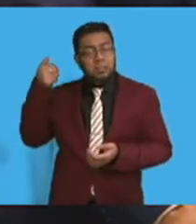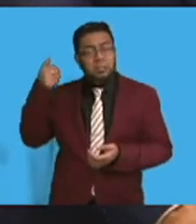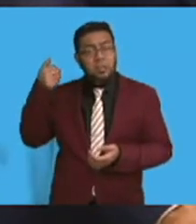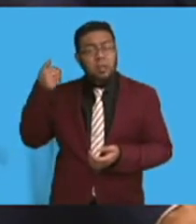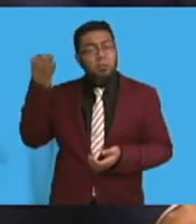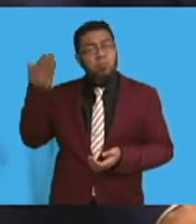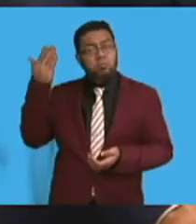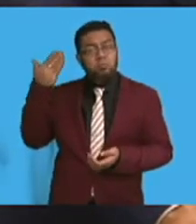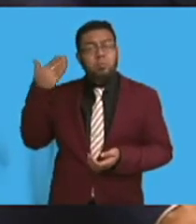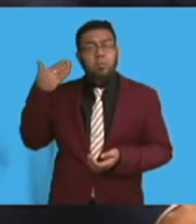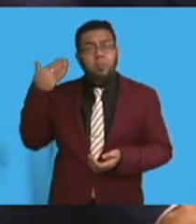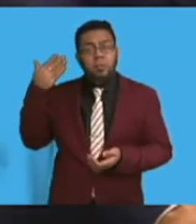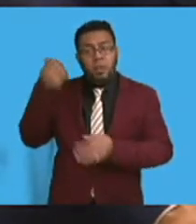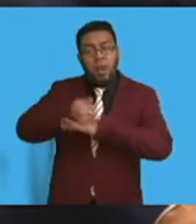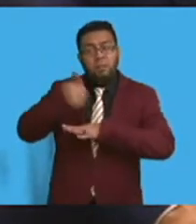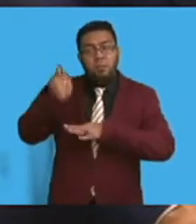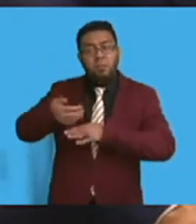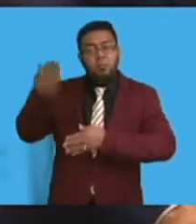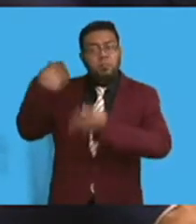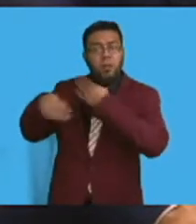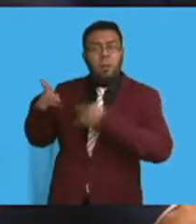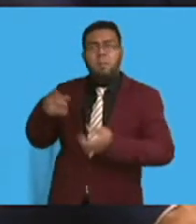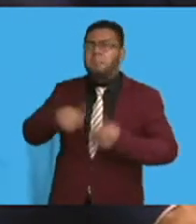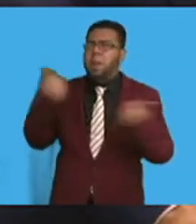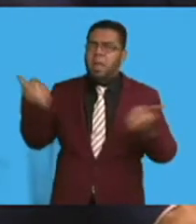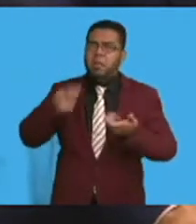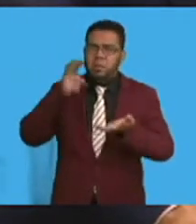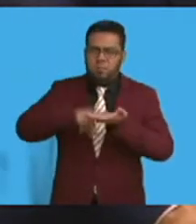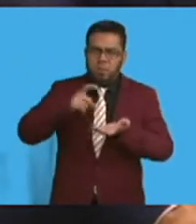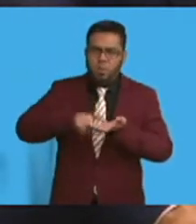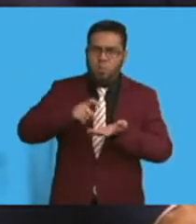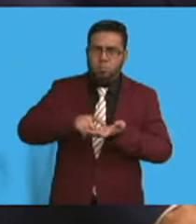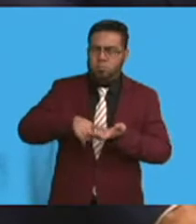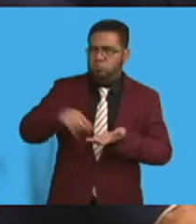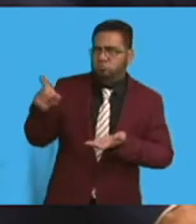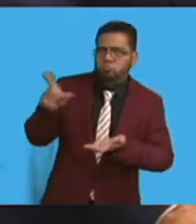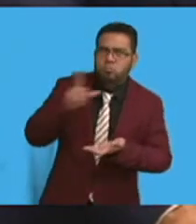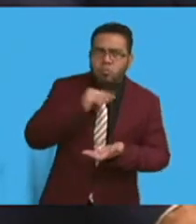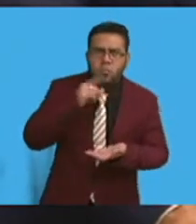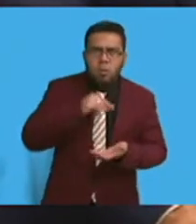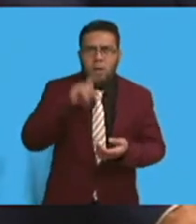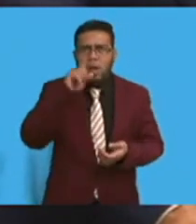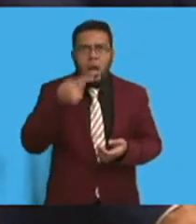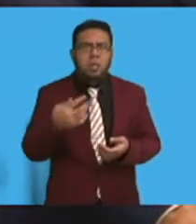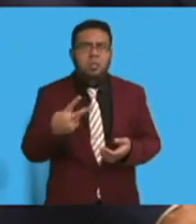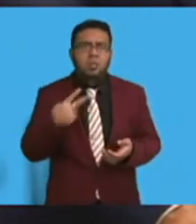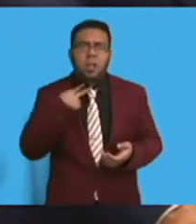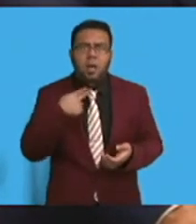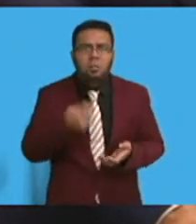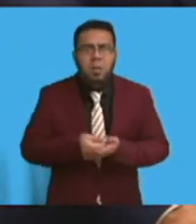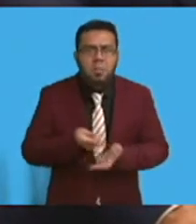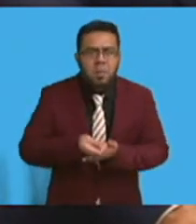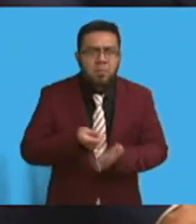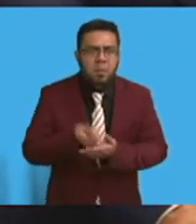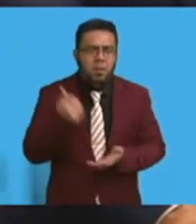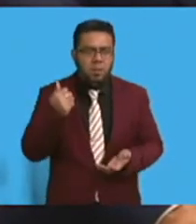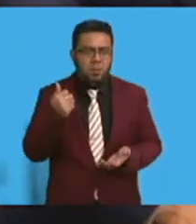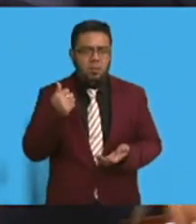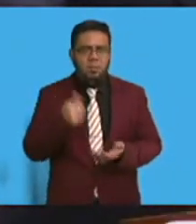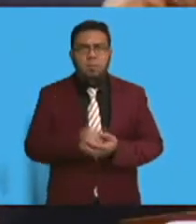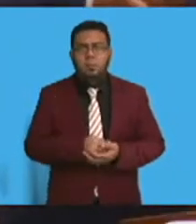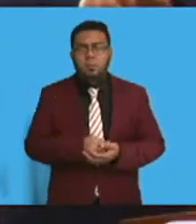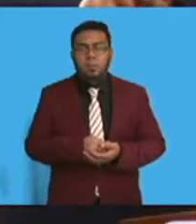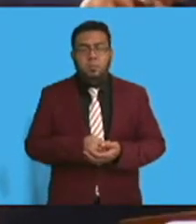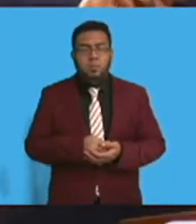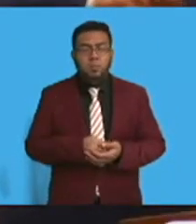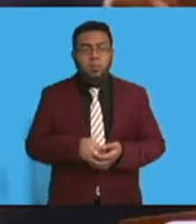Fiji's families or infrastructure, but debt was squandered to bail out deposits from the National Bank of Fiji. And the person who